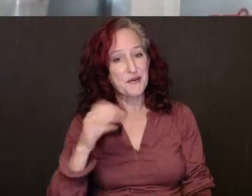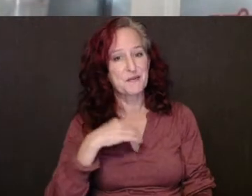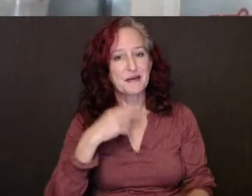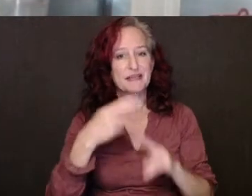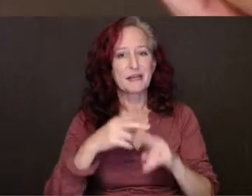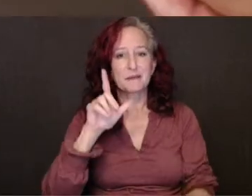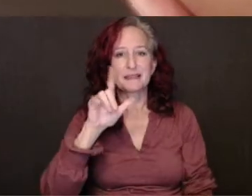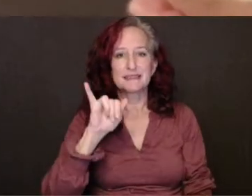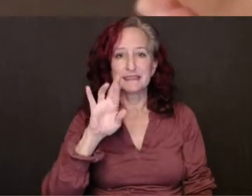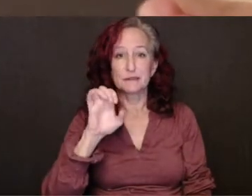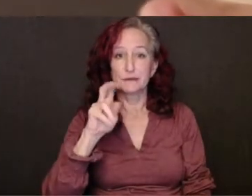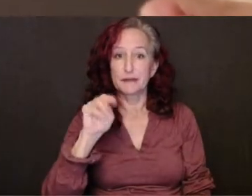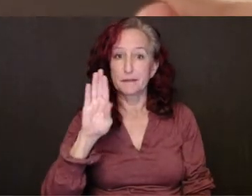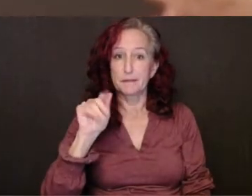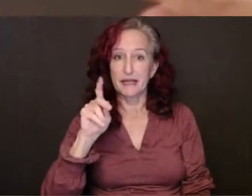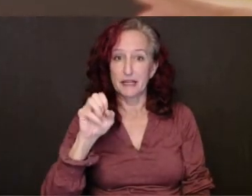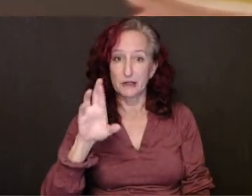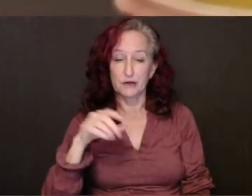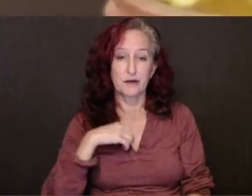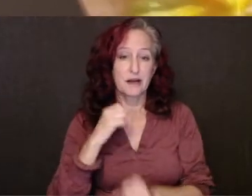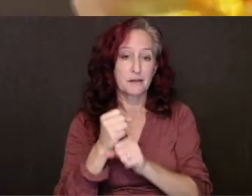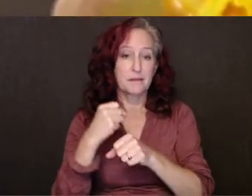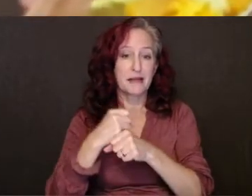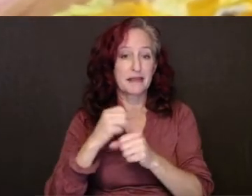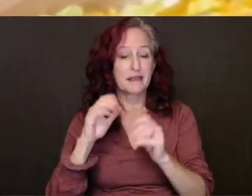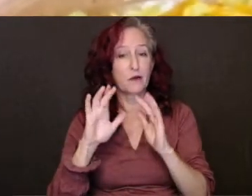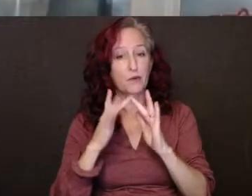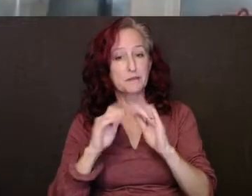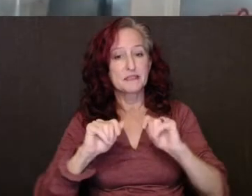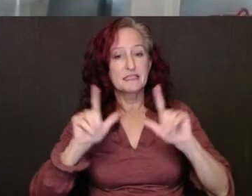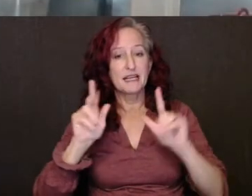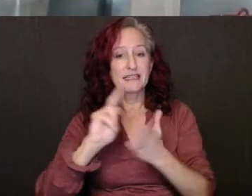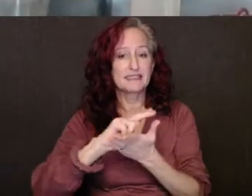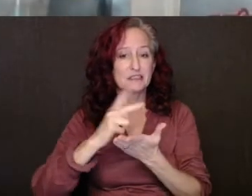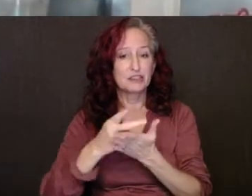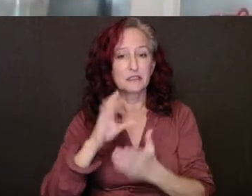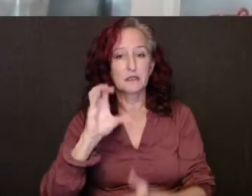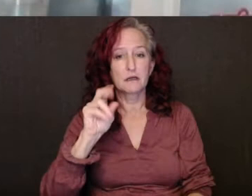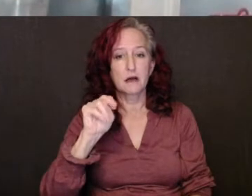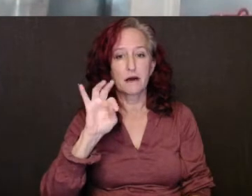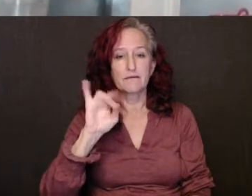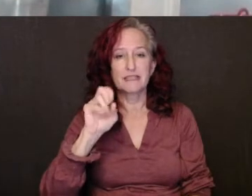vegan style. Thank you. Love to have your feedback.